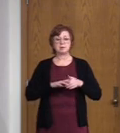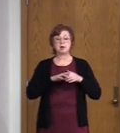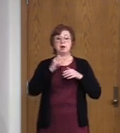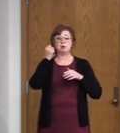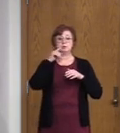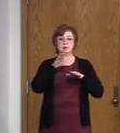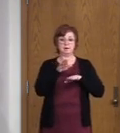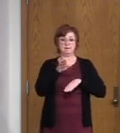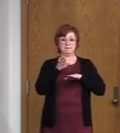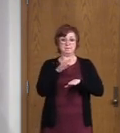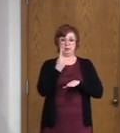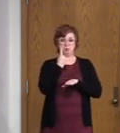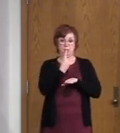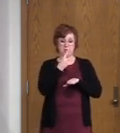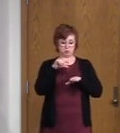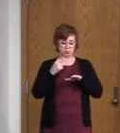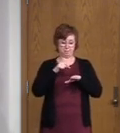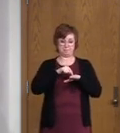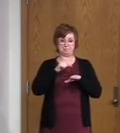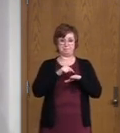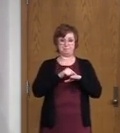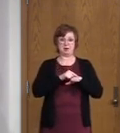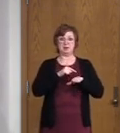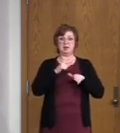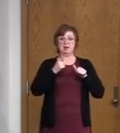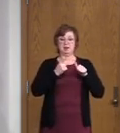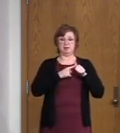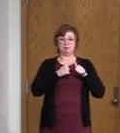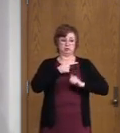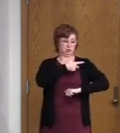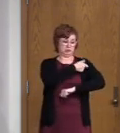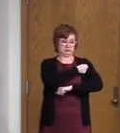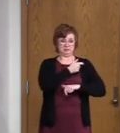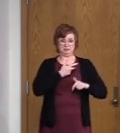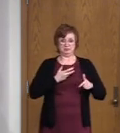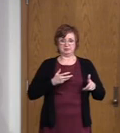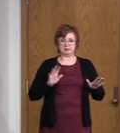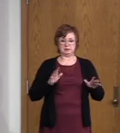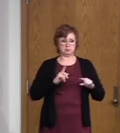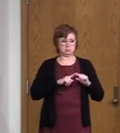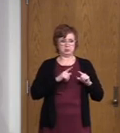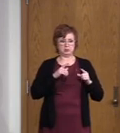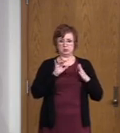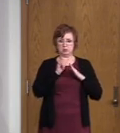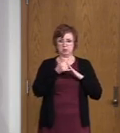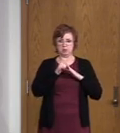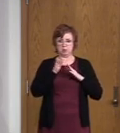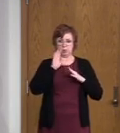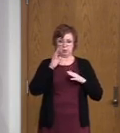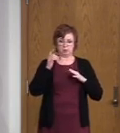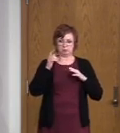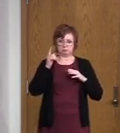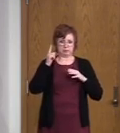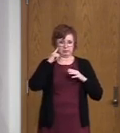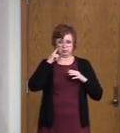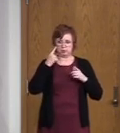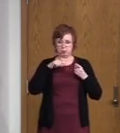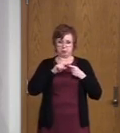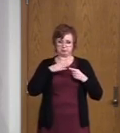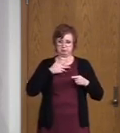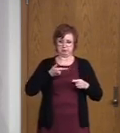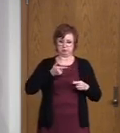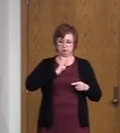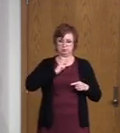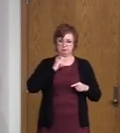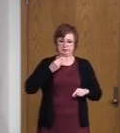people obviously are elderly and may not be online and those sorts of things. So what can you tell them to let them